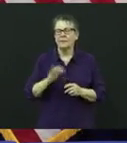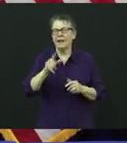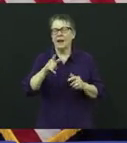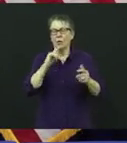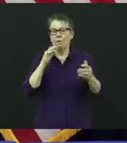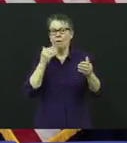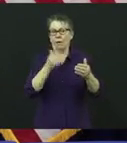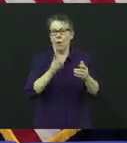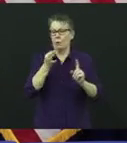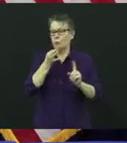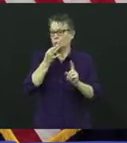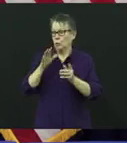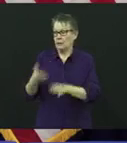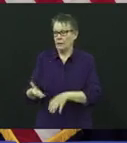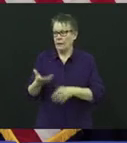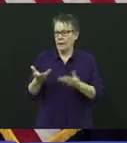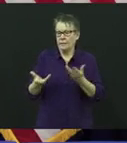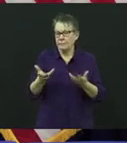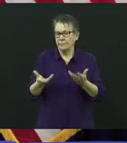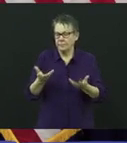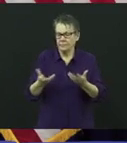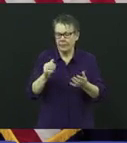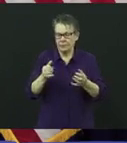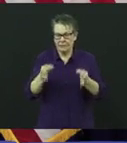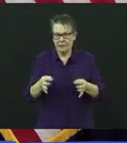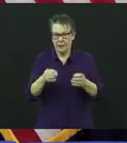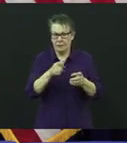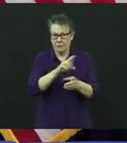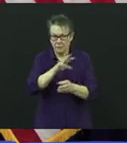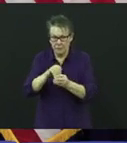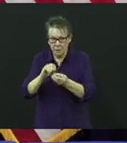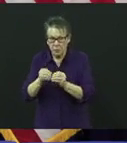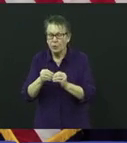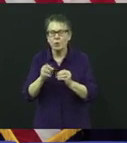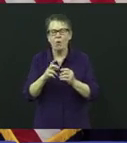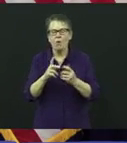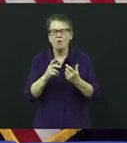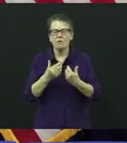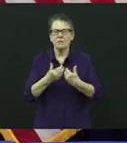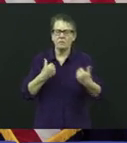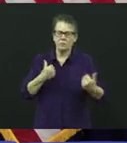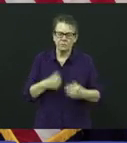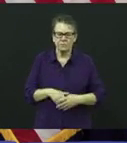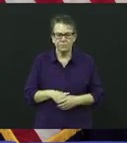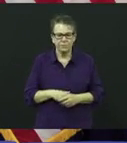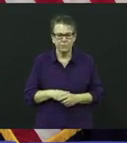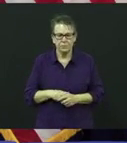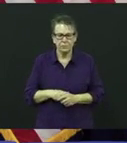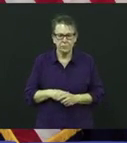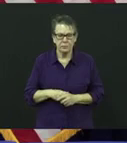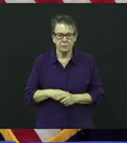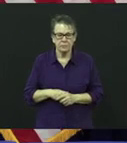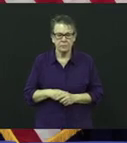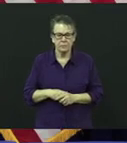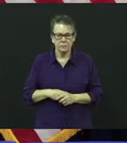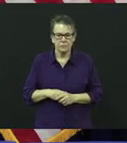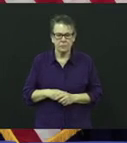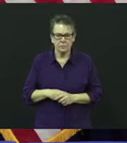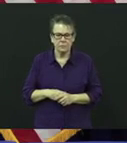I think in fairness to the Woodbridge reality you mentioned, Judy, earlier in your remarks, in many cases those are